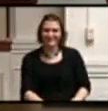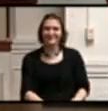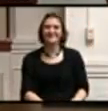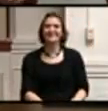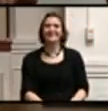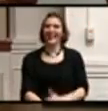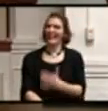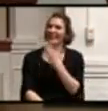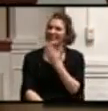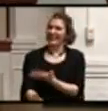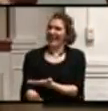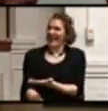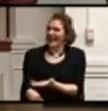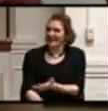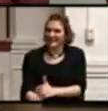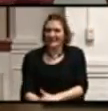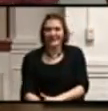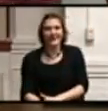it